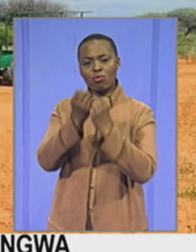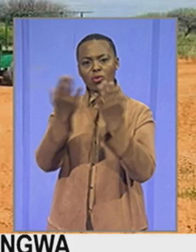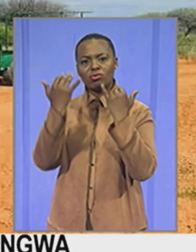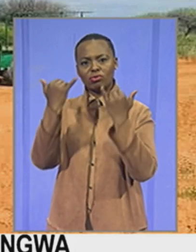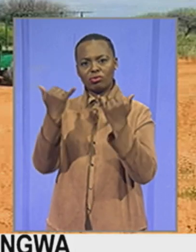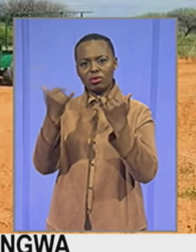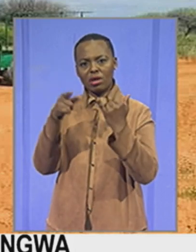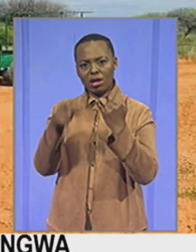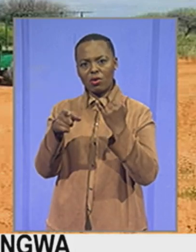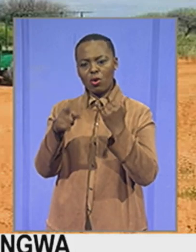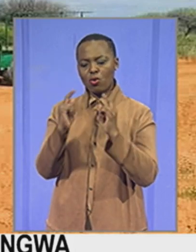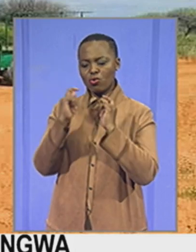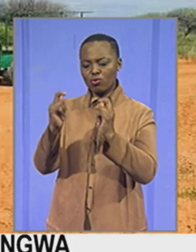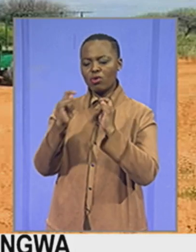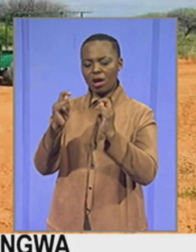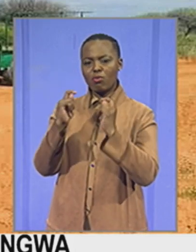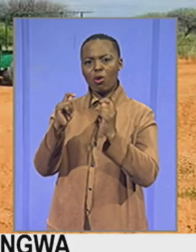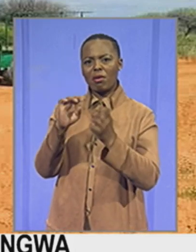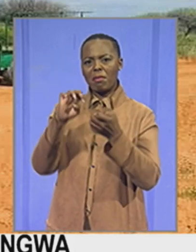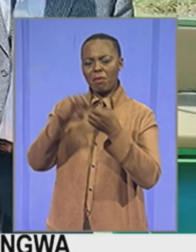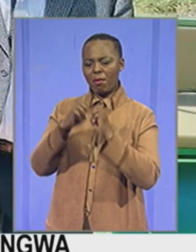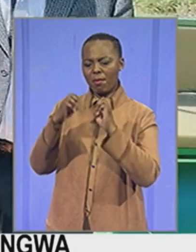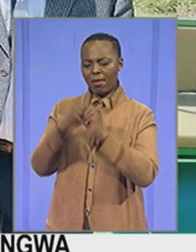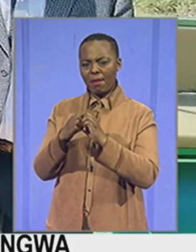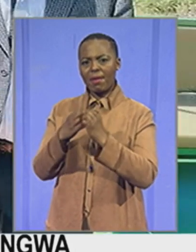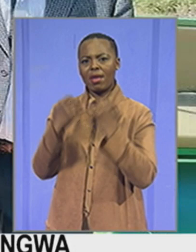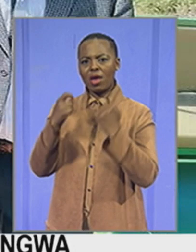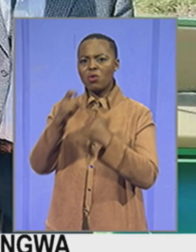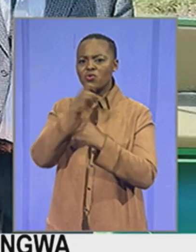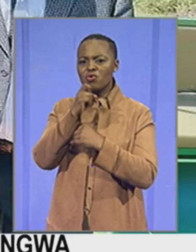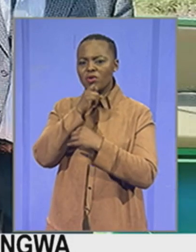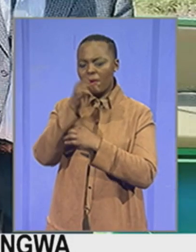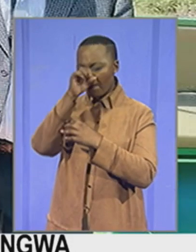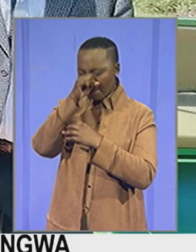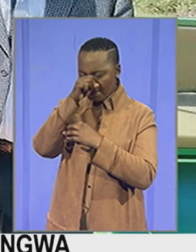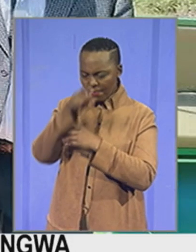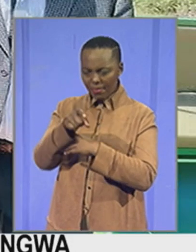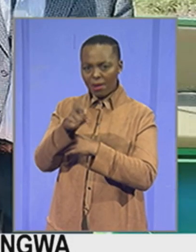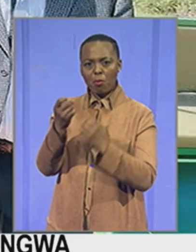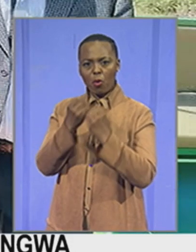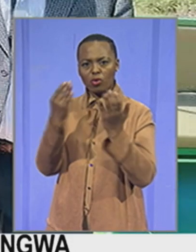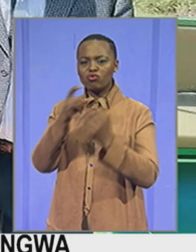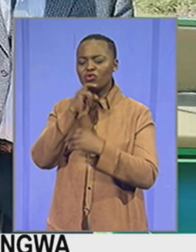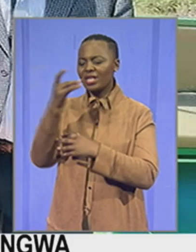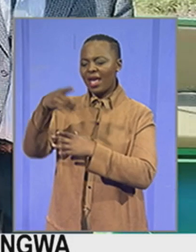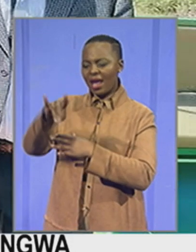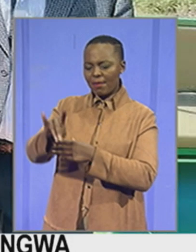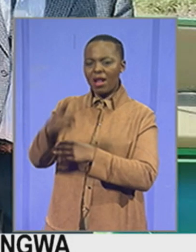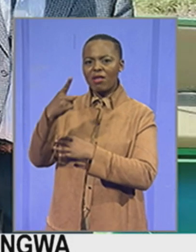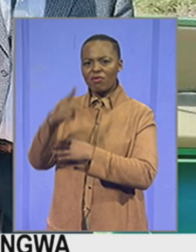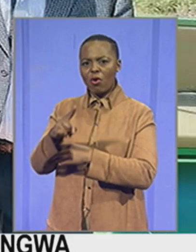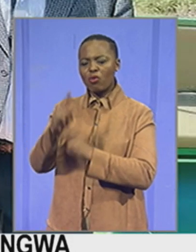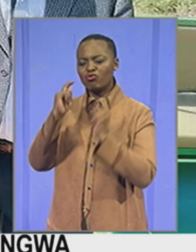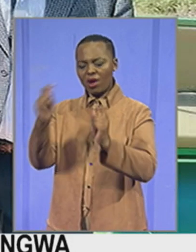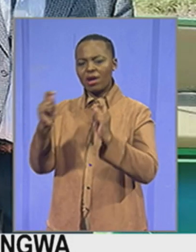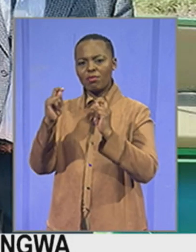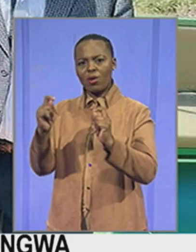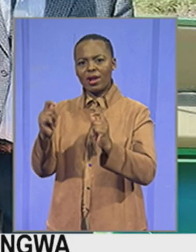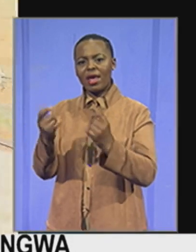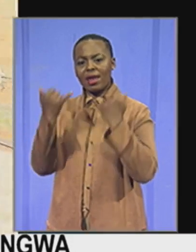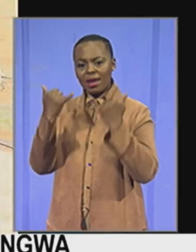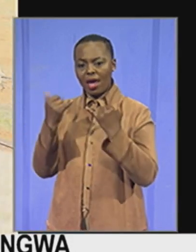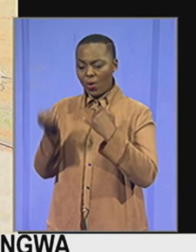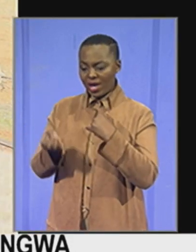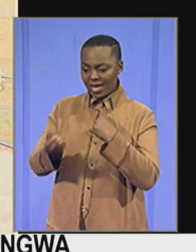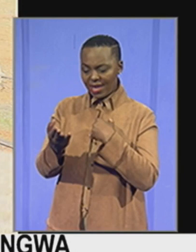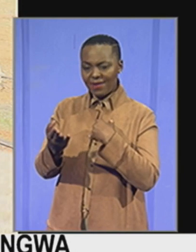bua jalo ka dipalangwa ke ba e leng gore ba dirisa dipalangwa tsa go tshwana le diphologolo, mme go ba abela dikaraki tse